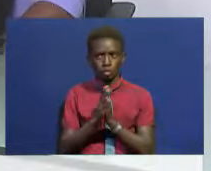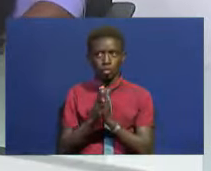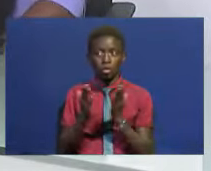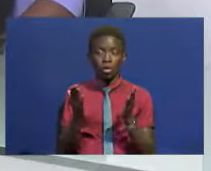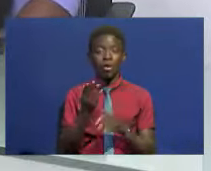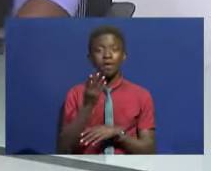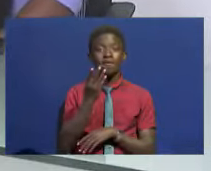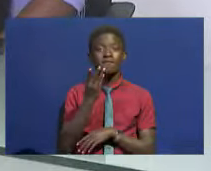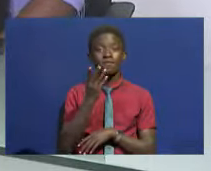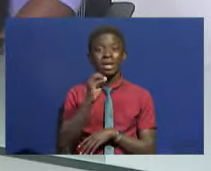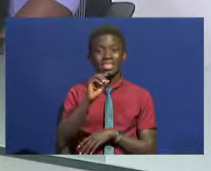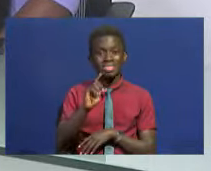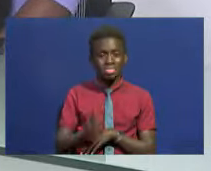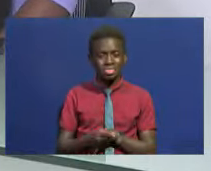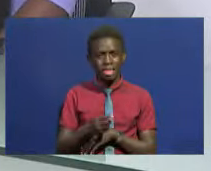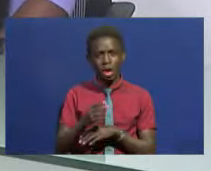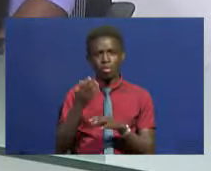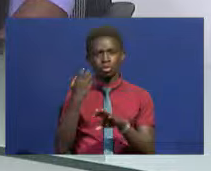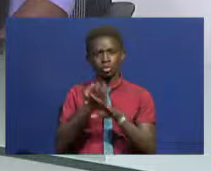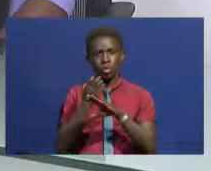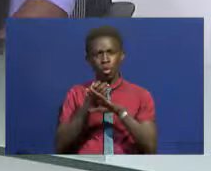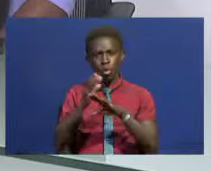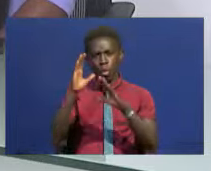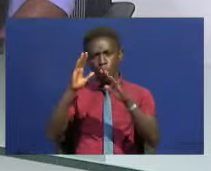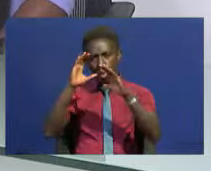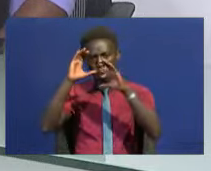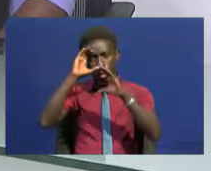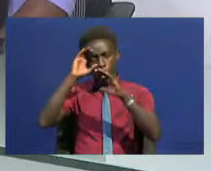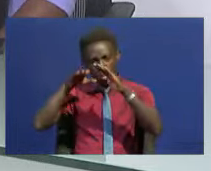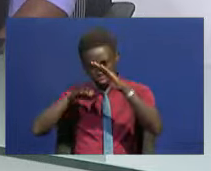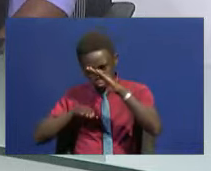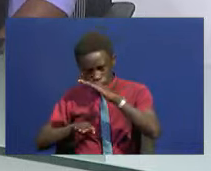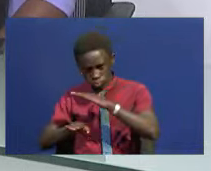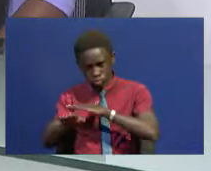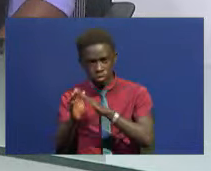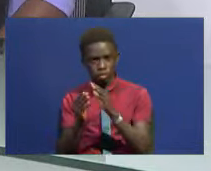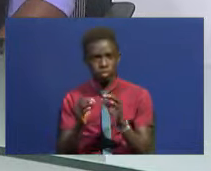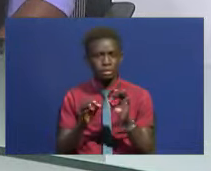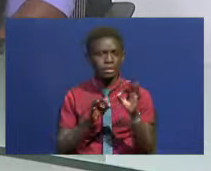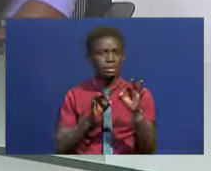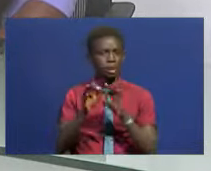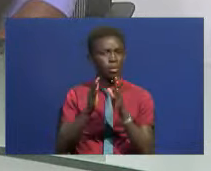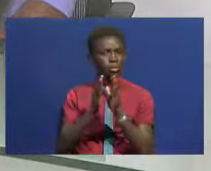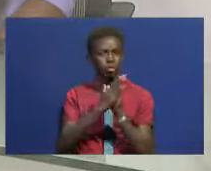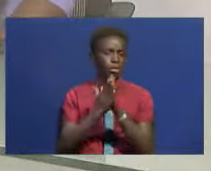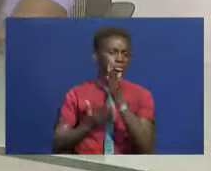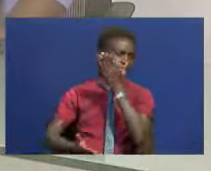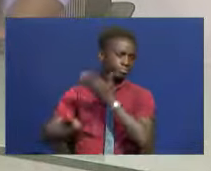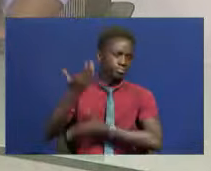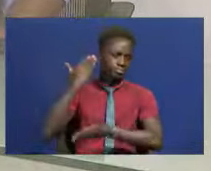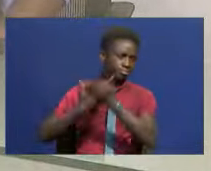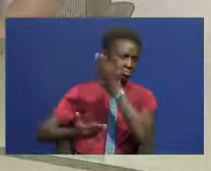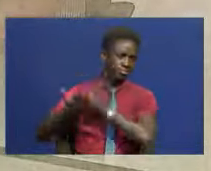4,000-year-old caves and ancient rock art that tell the stories of a bygone era. 4,000 is a long time.